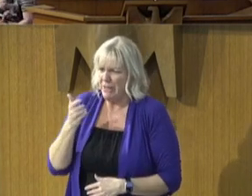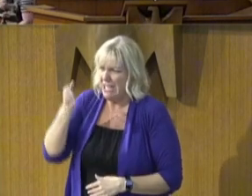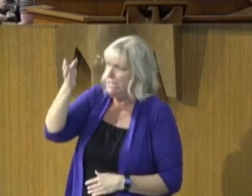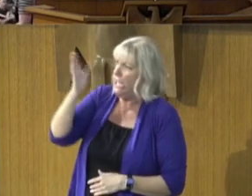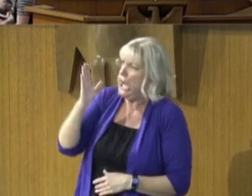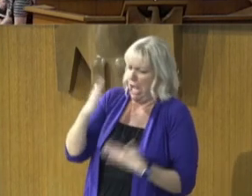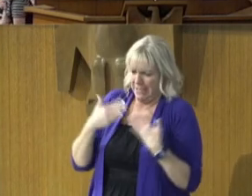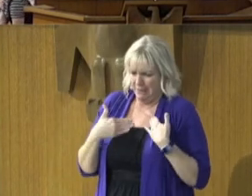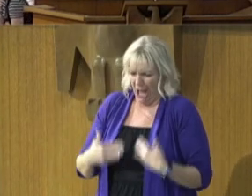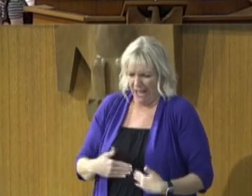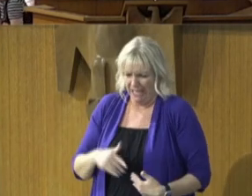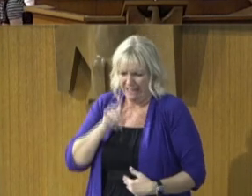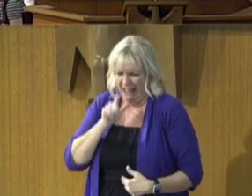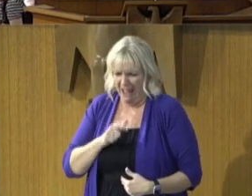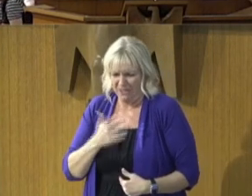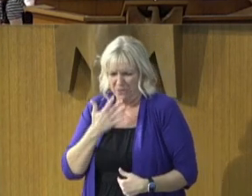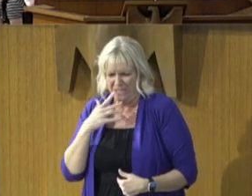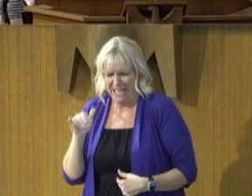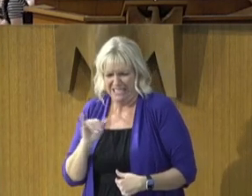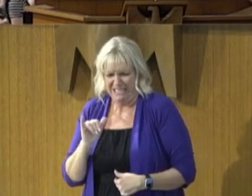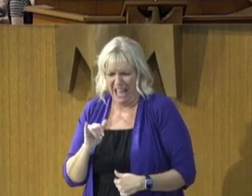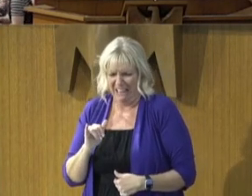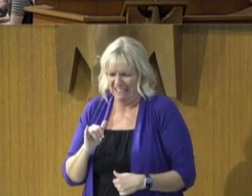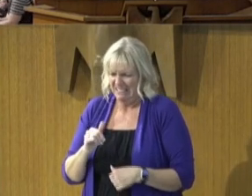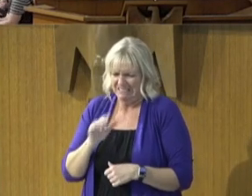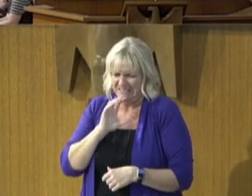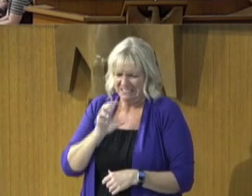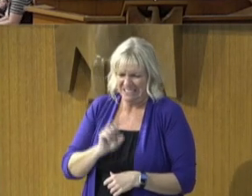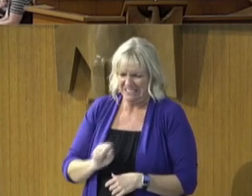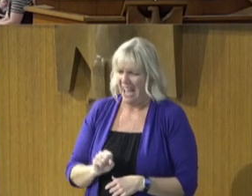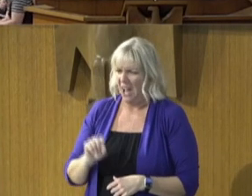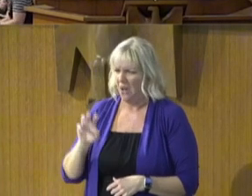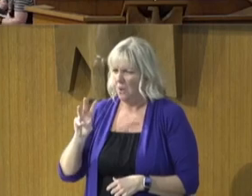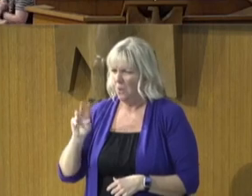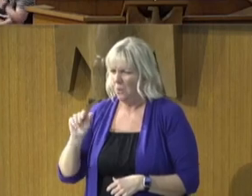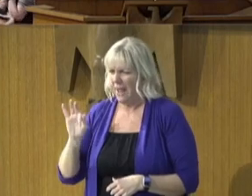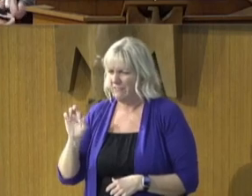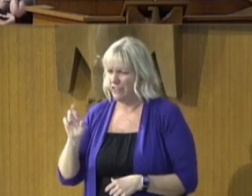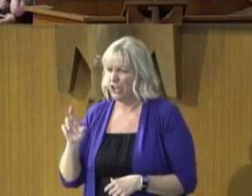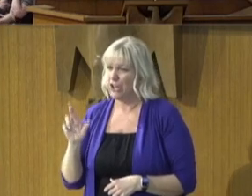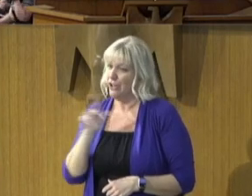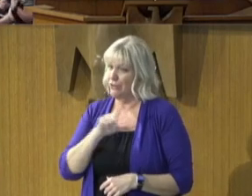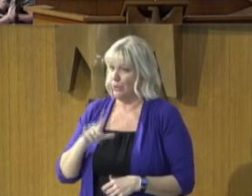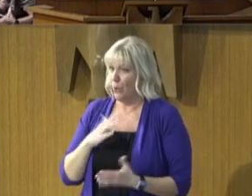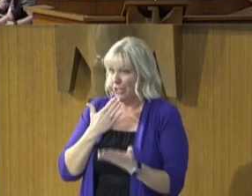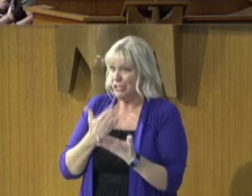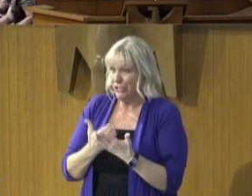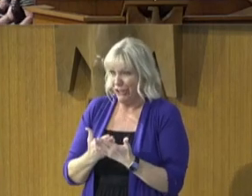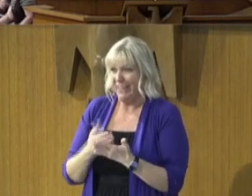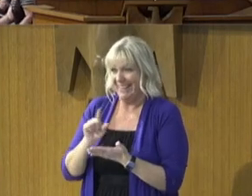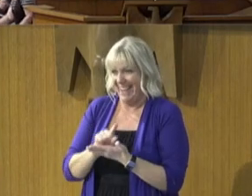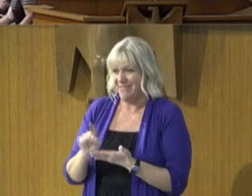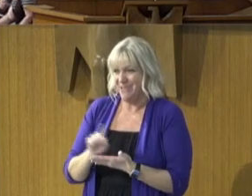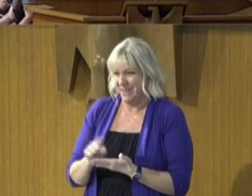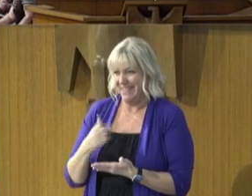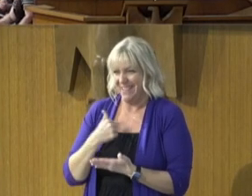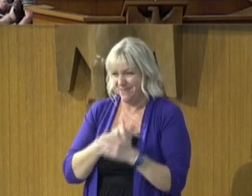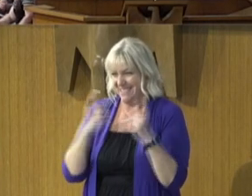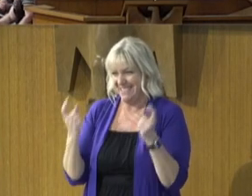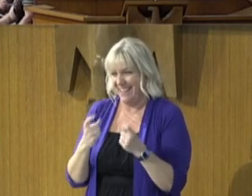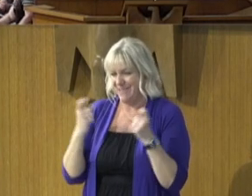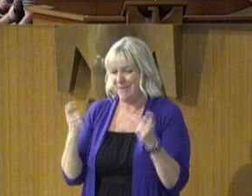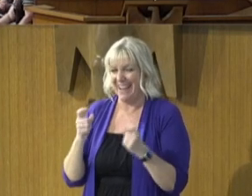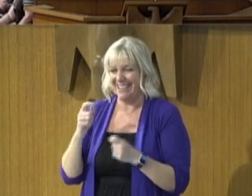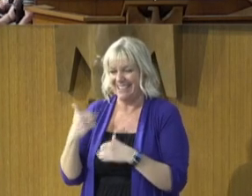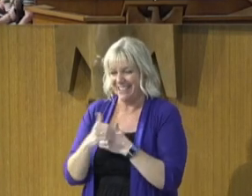stale wafers. It can taste, we can taste and see that the Lord is good each Sunday of communion. And so let us come to this